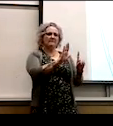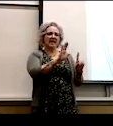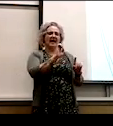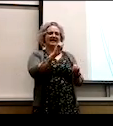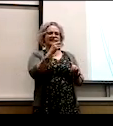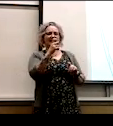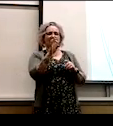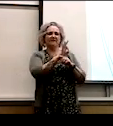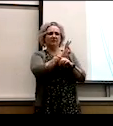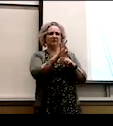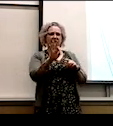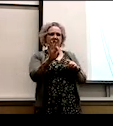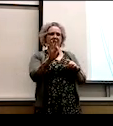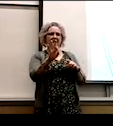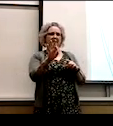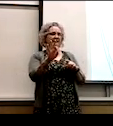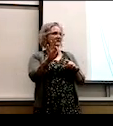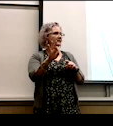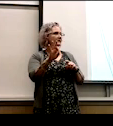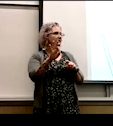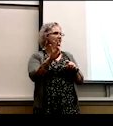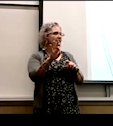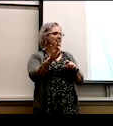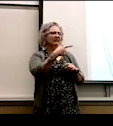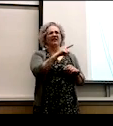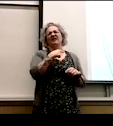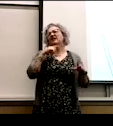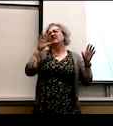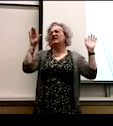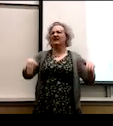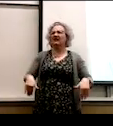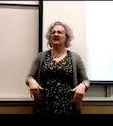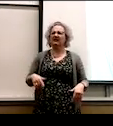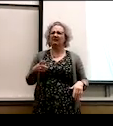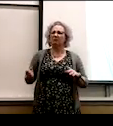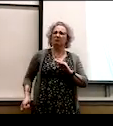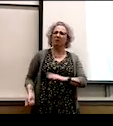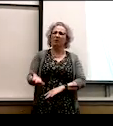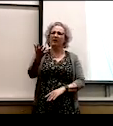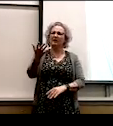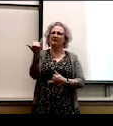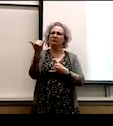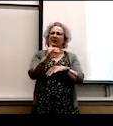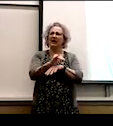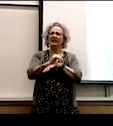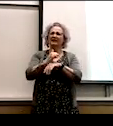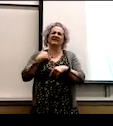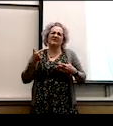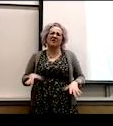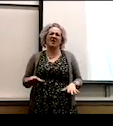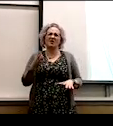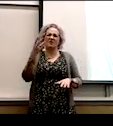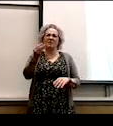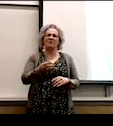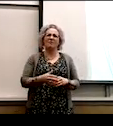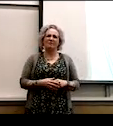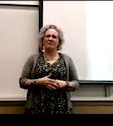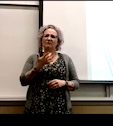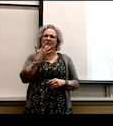frontal symptoms of, I don't feel like going to bowling tonight. I'm just gonna stay in my